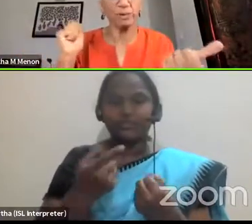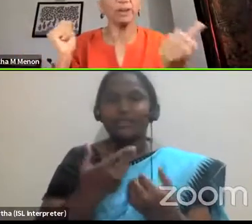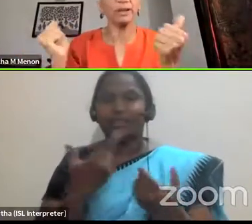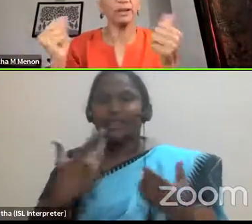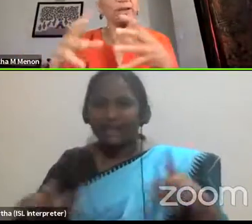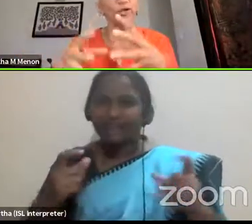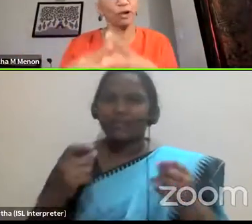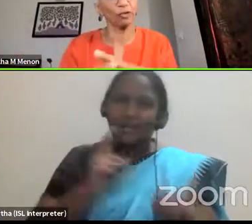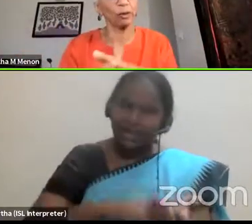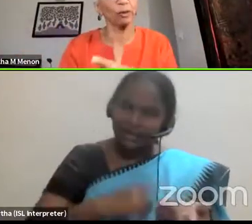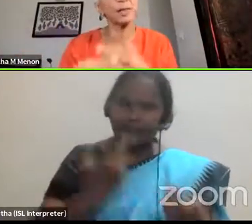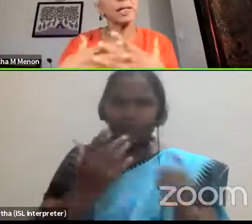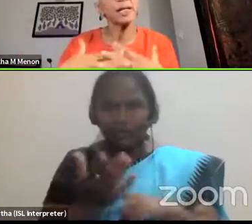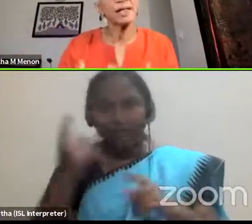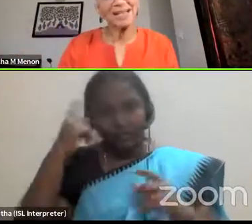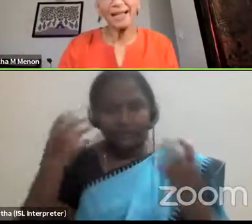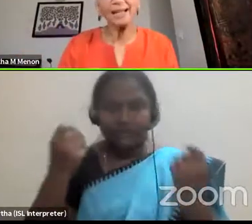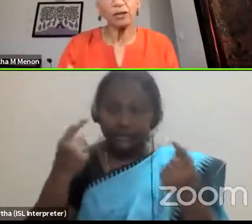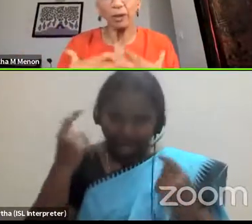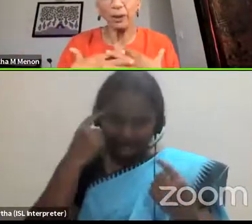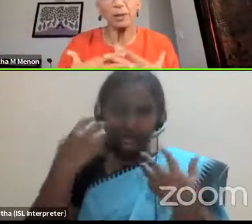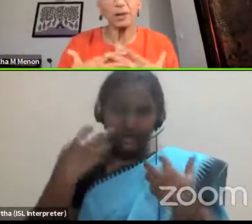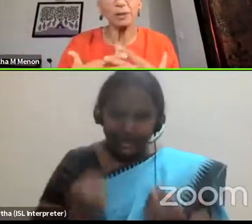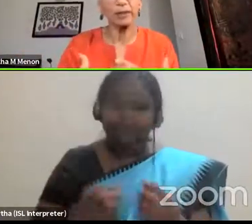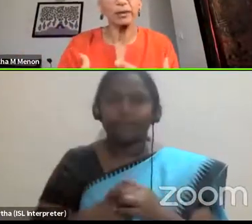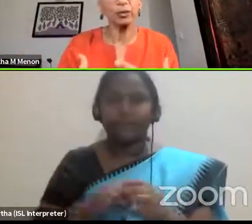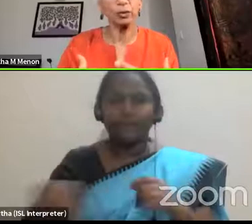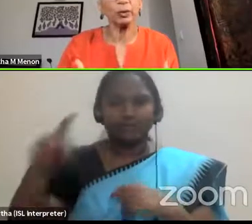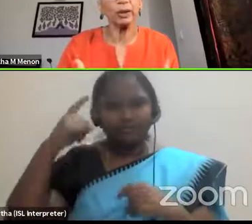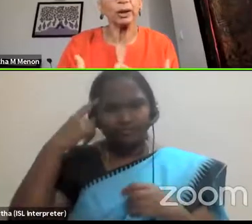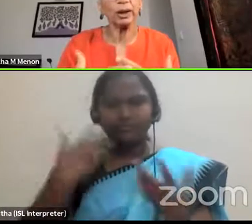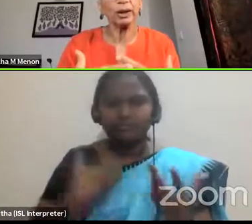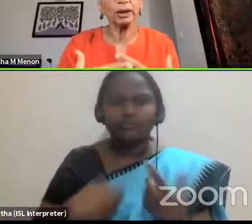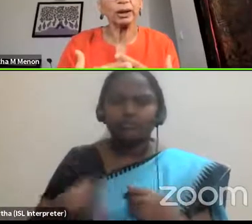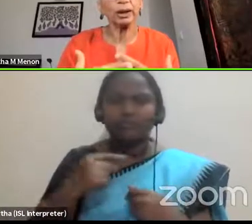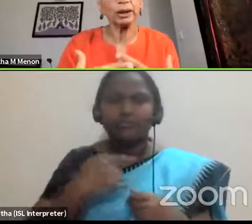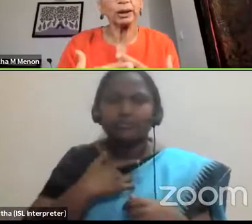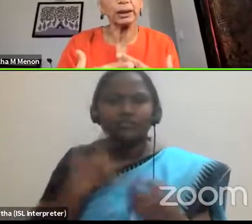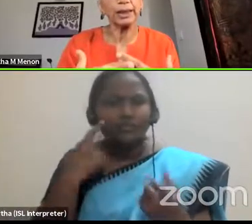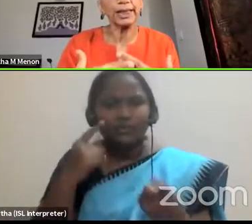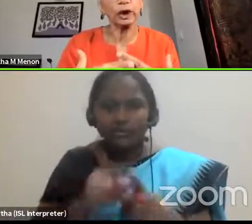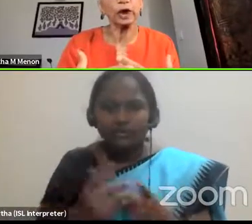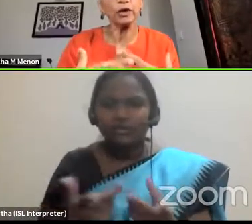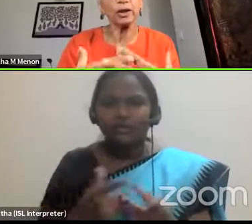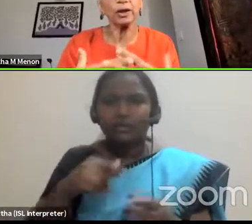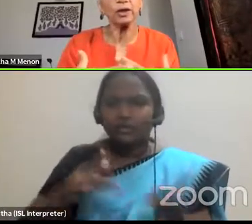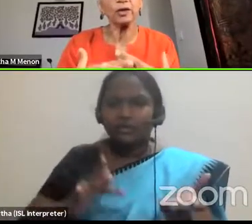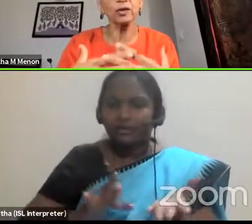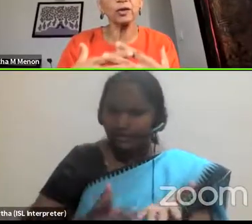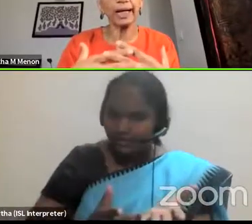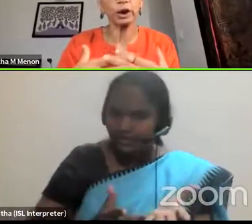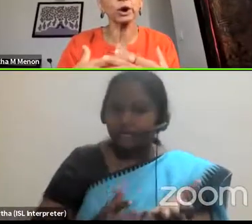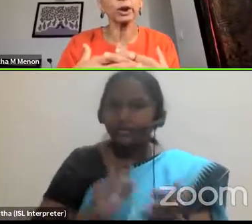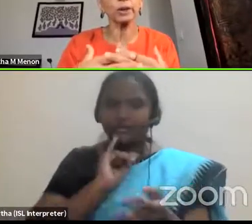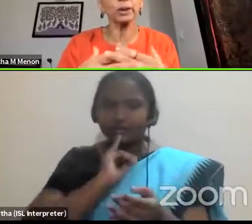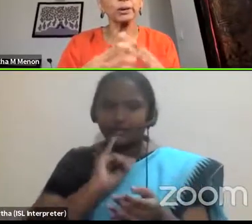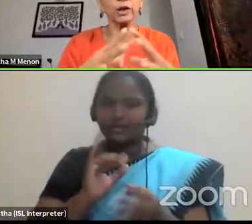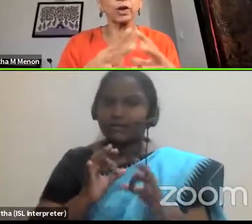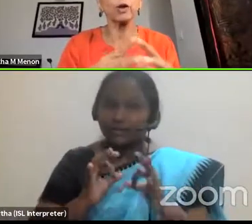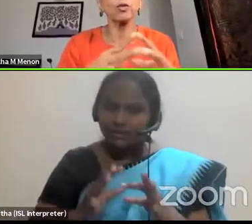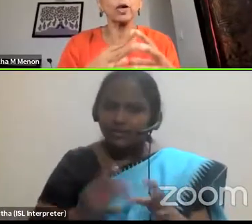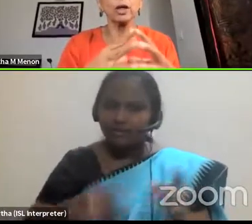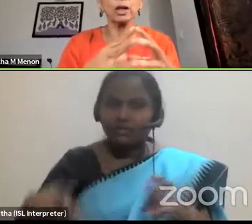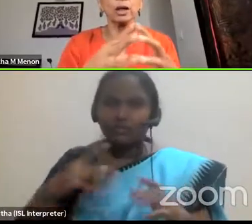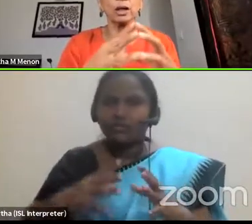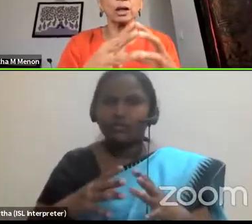brain and right brain thinking to solve problems. Second, from our perspective, if you see, technology is actually,